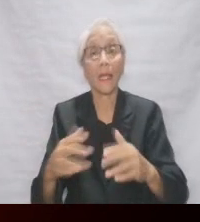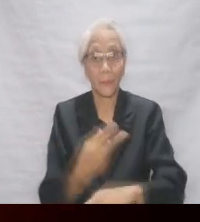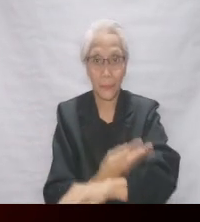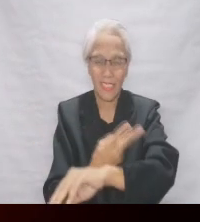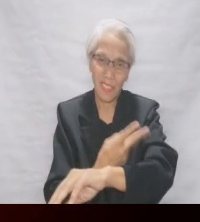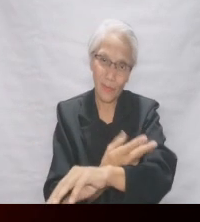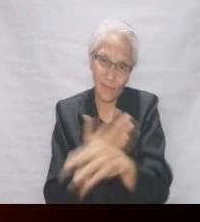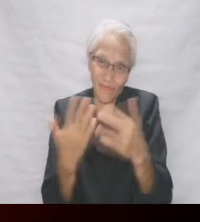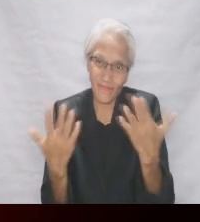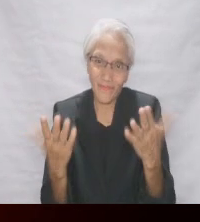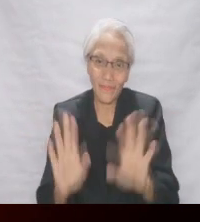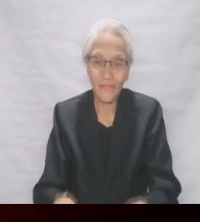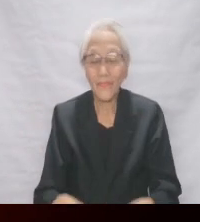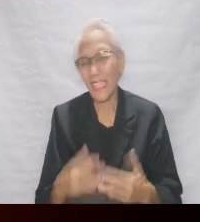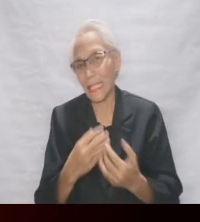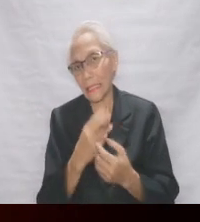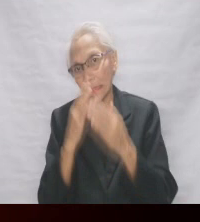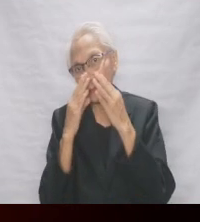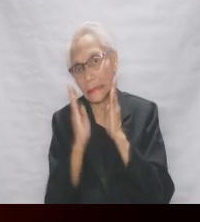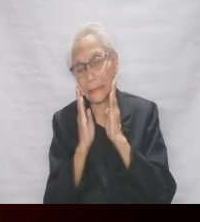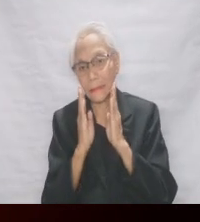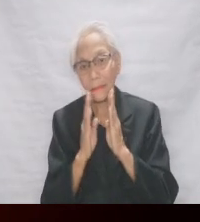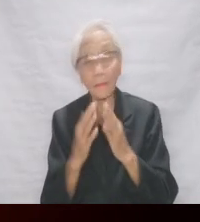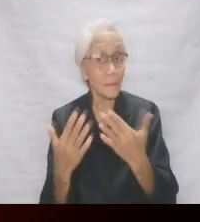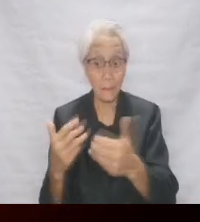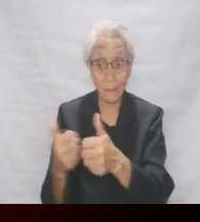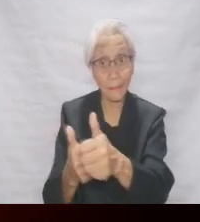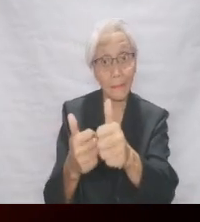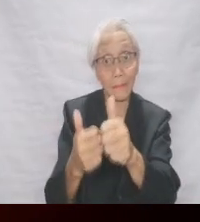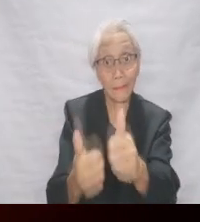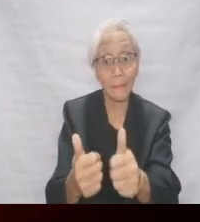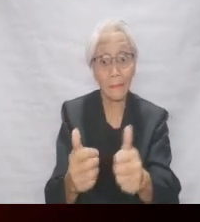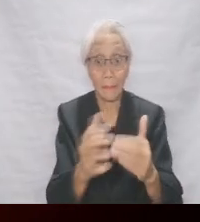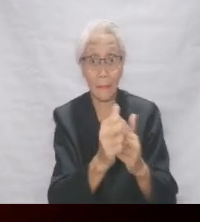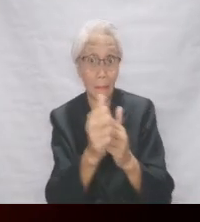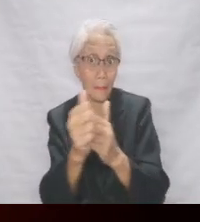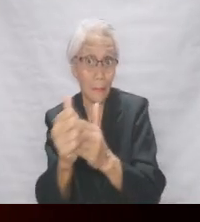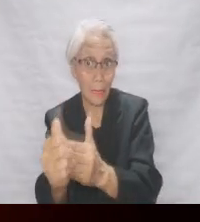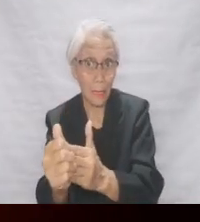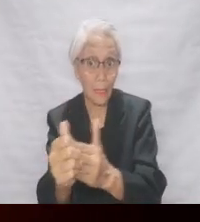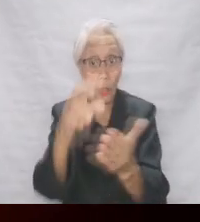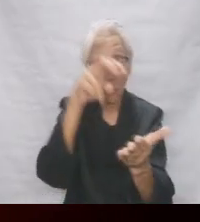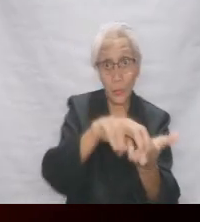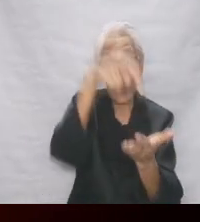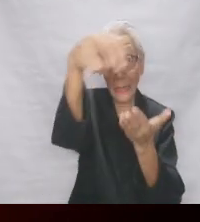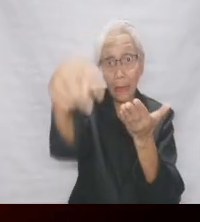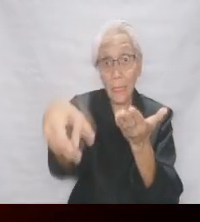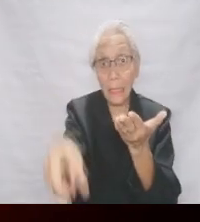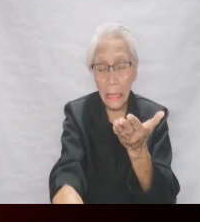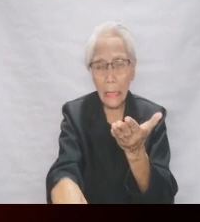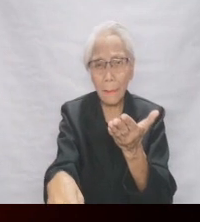doon. Kalungkot naman yan. Itong pagsunod blindly sa isang leader to jump off a